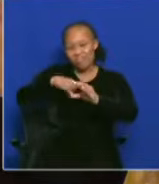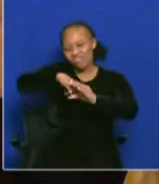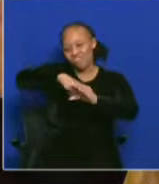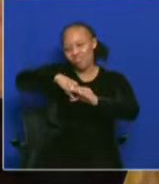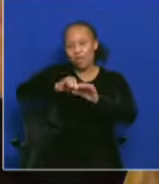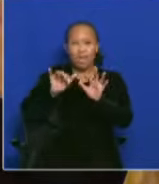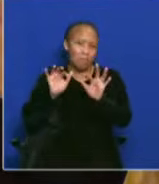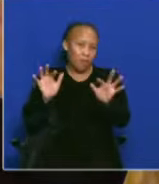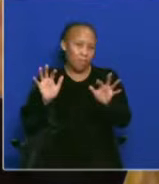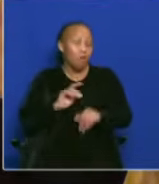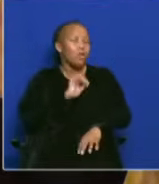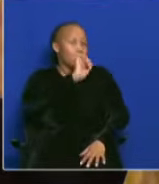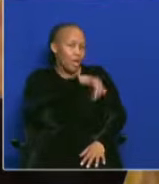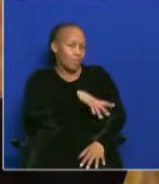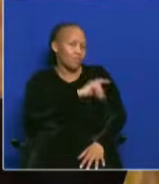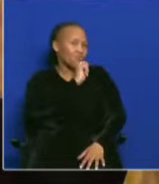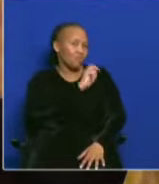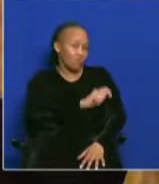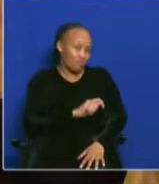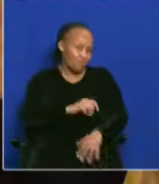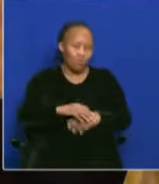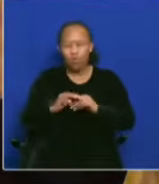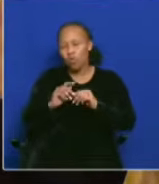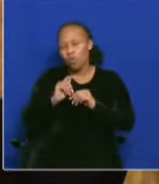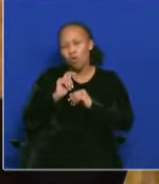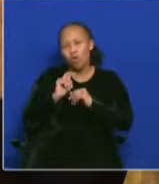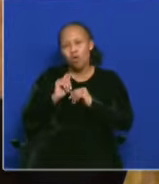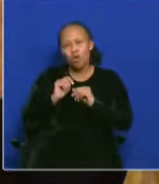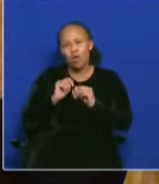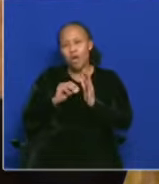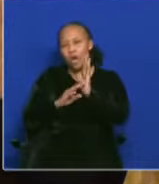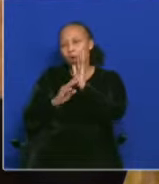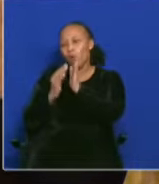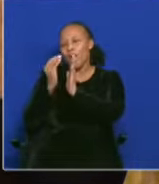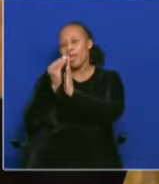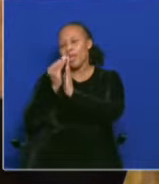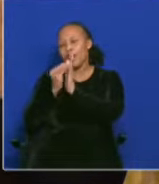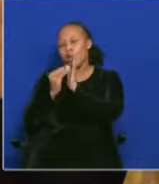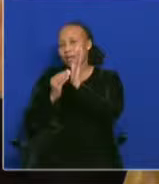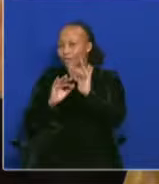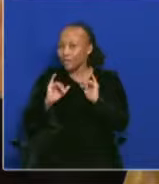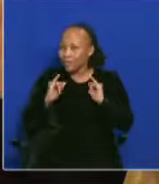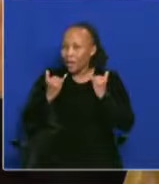can't see the entire list of entities to whom it's addressed.